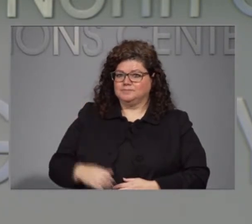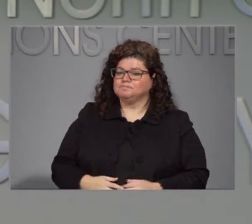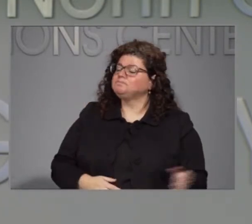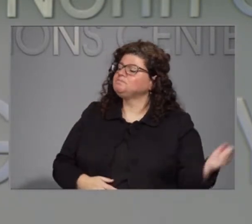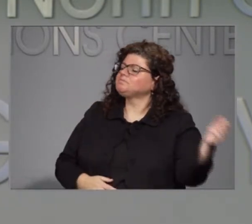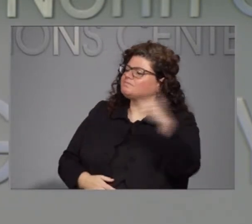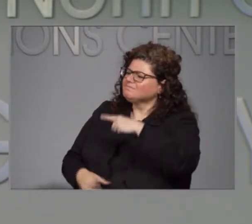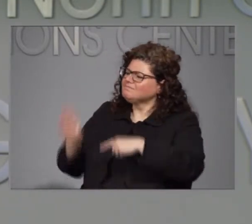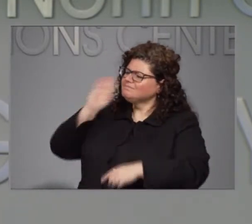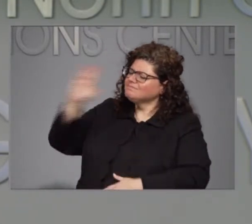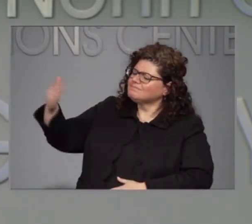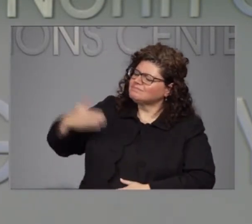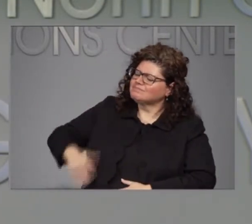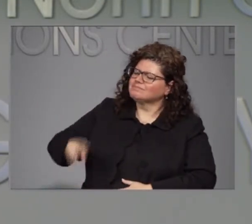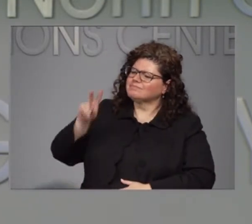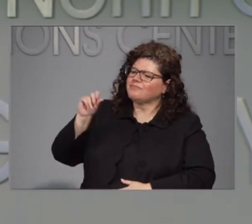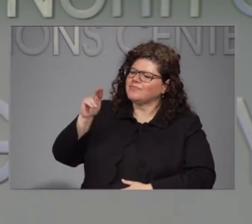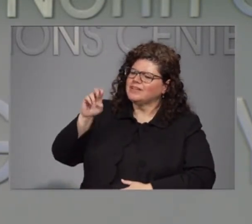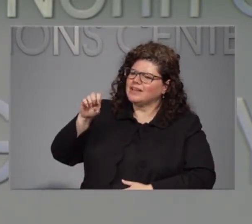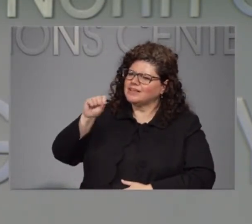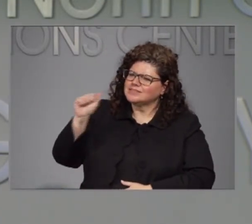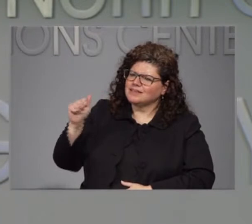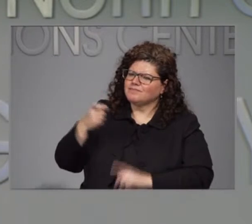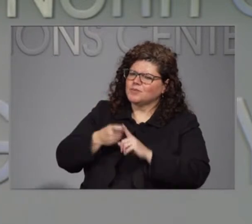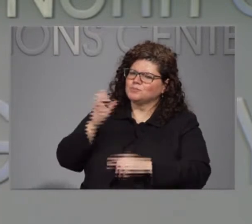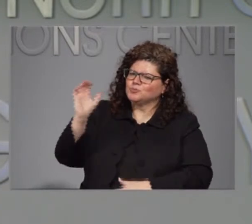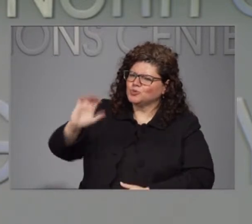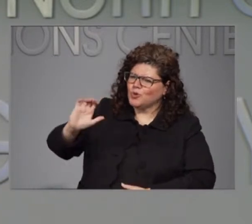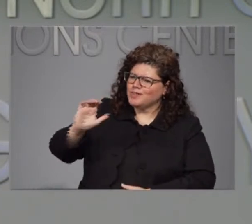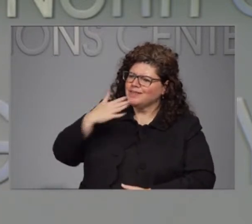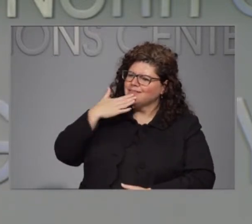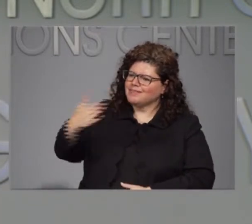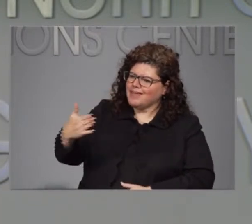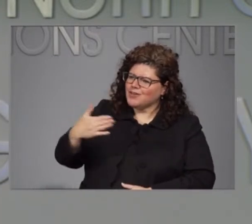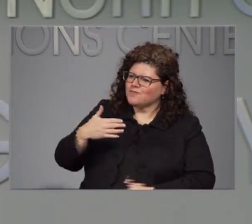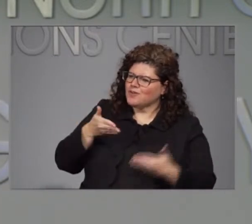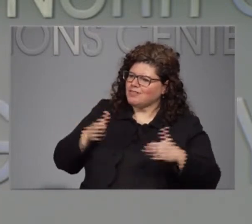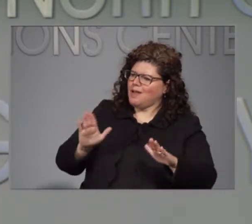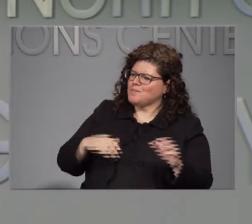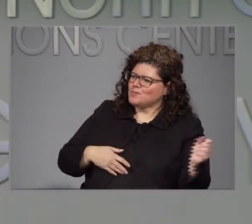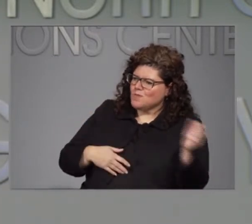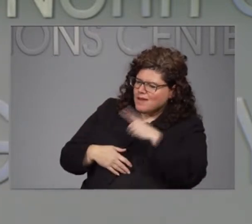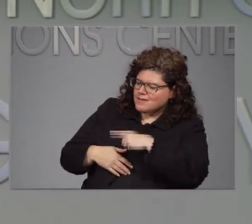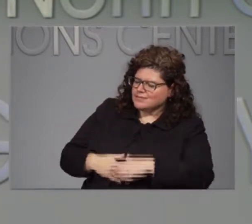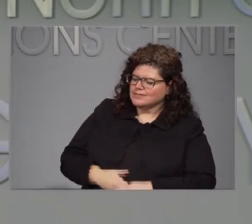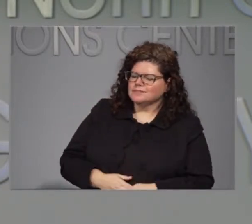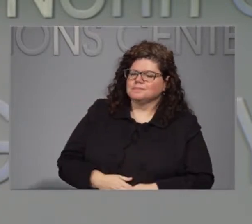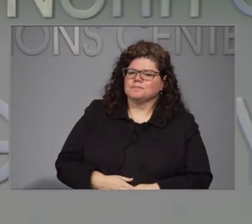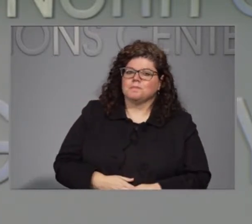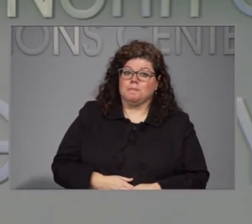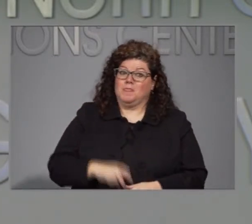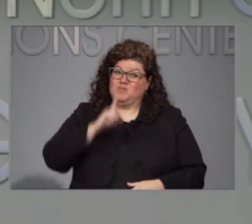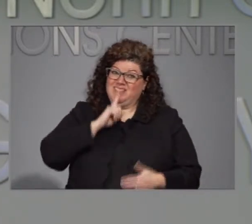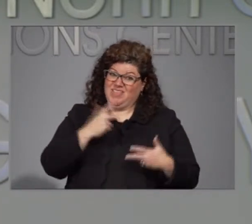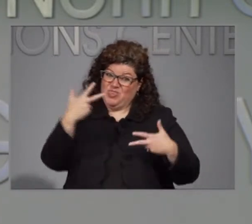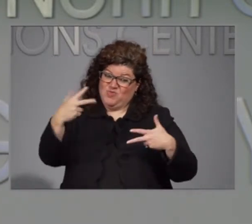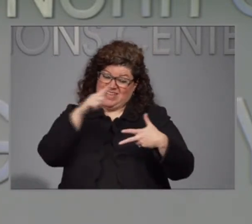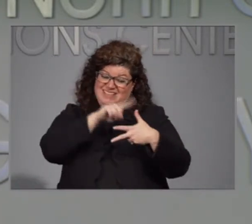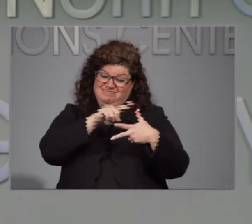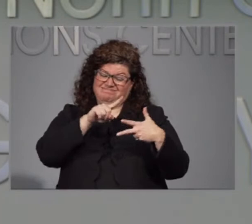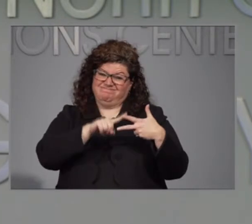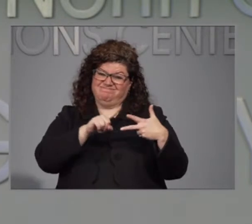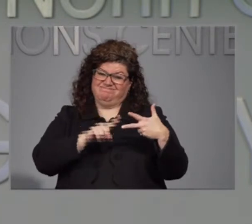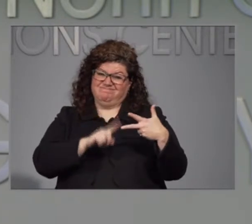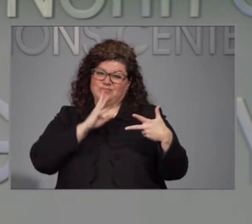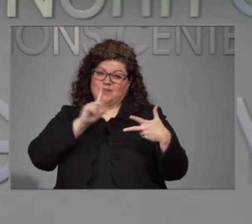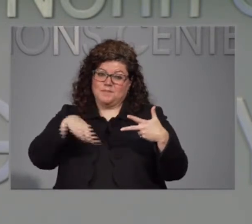Hi there, this is Vanessa Rufus with WCNC Charlotte. Thank you so much for taking my questions. I have 3. They're all related to